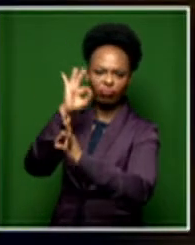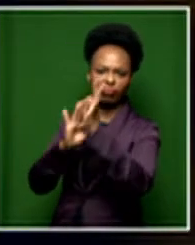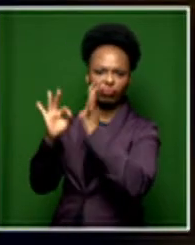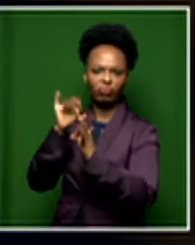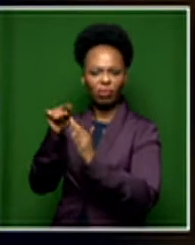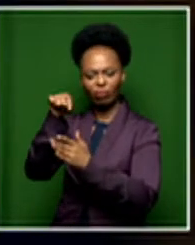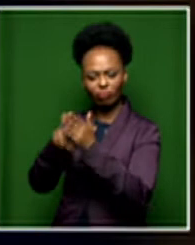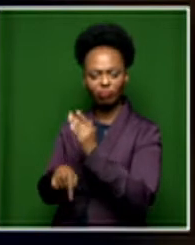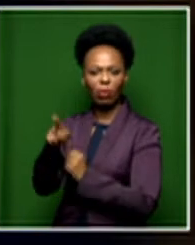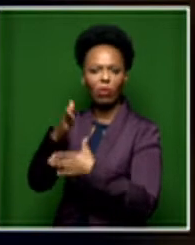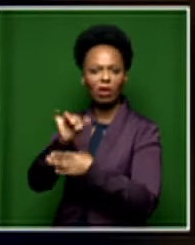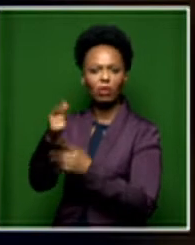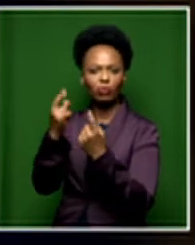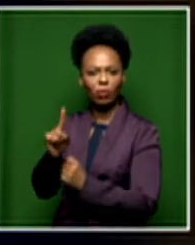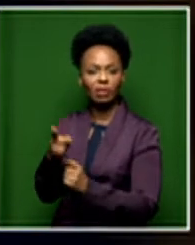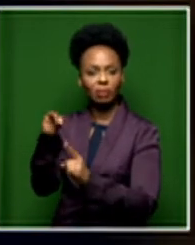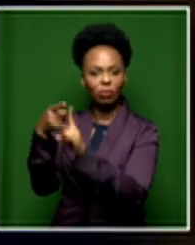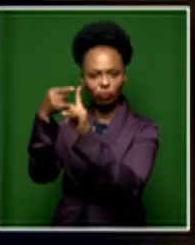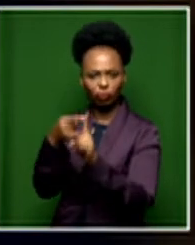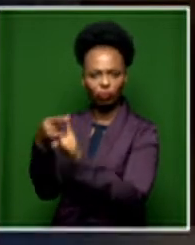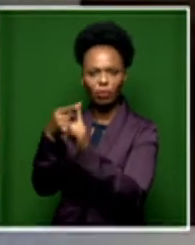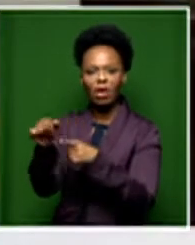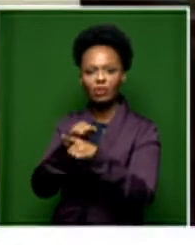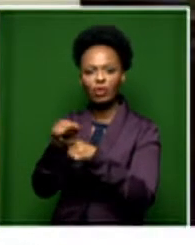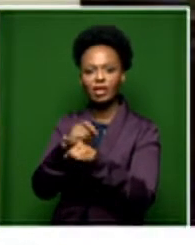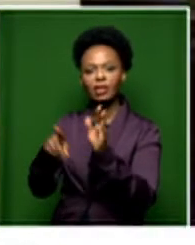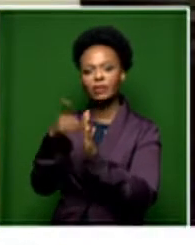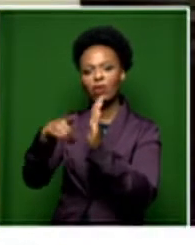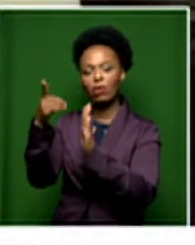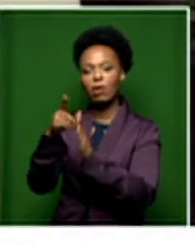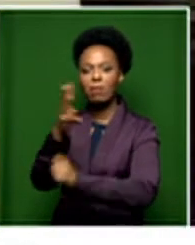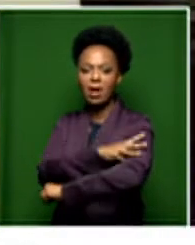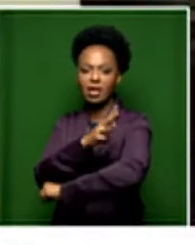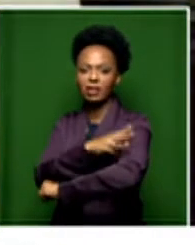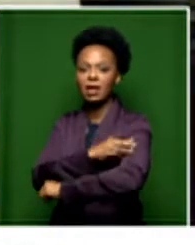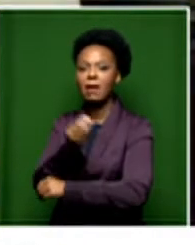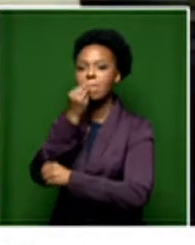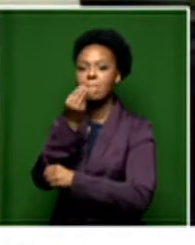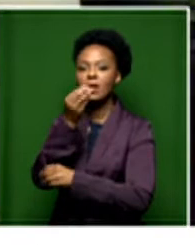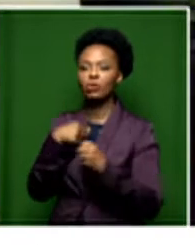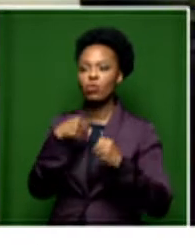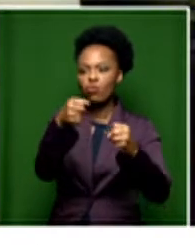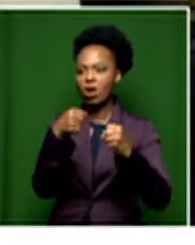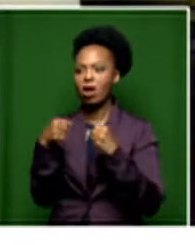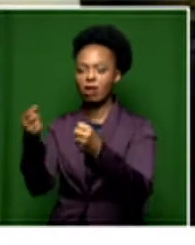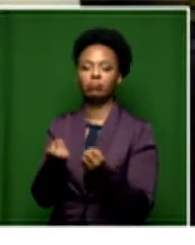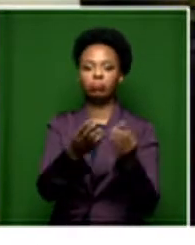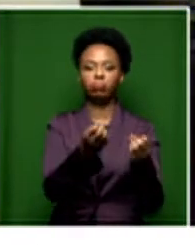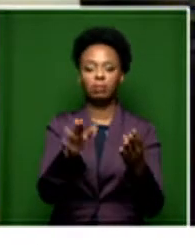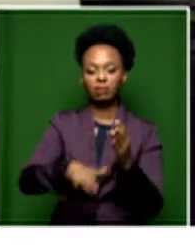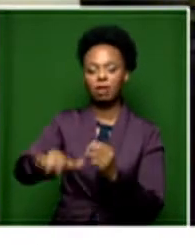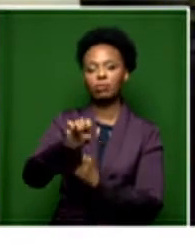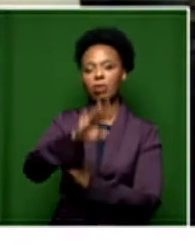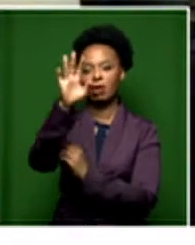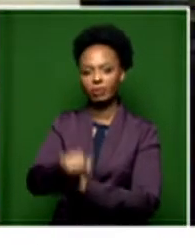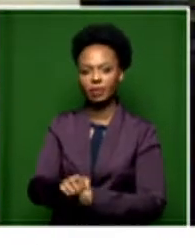Zoom by Yanela Takawira, who is the Training and Development Manager of Meals on Wheels Community South Africa. Thank you so much for joining